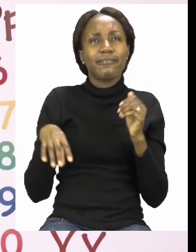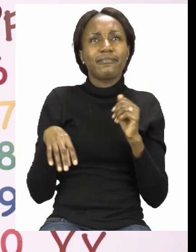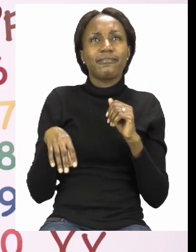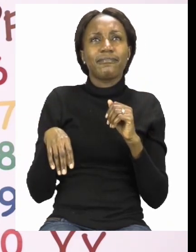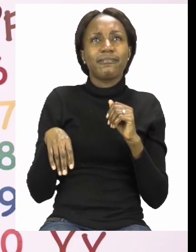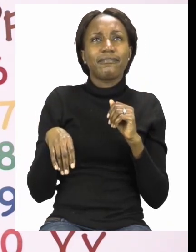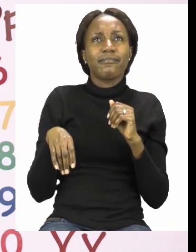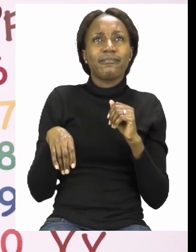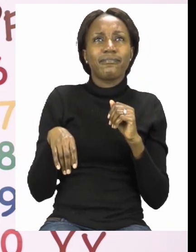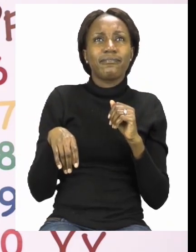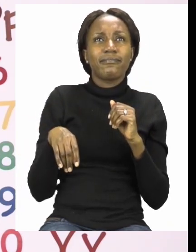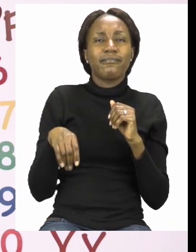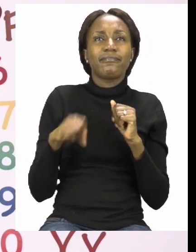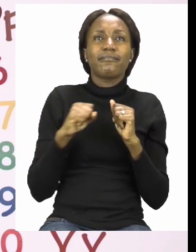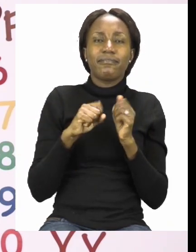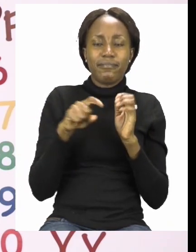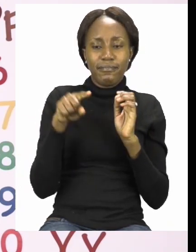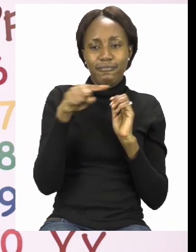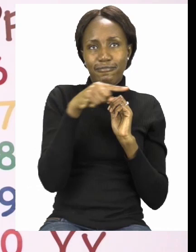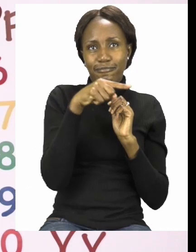going to write minus.